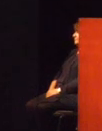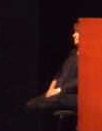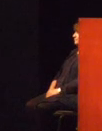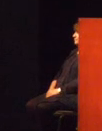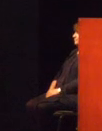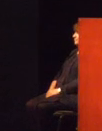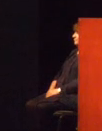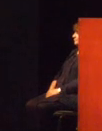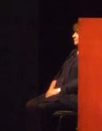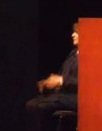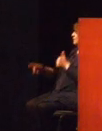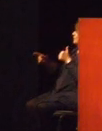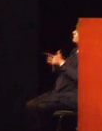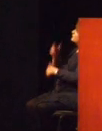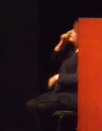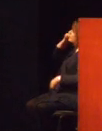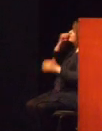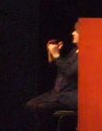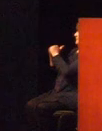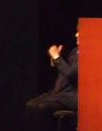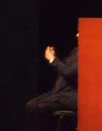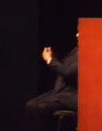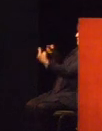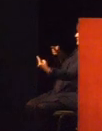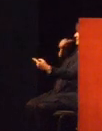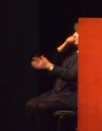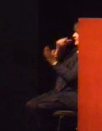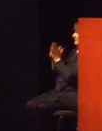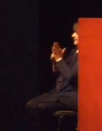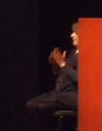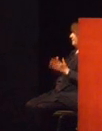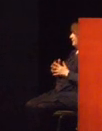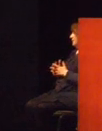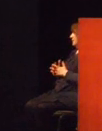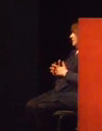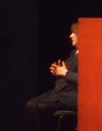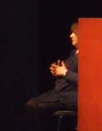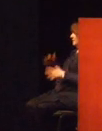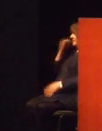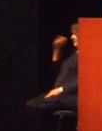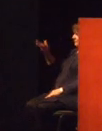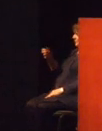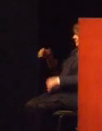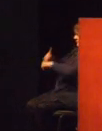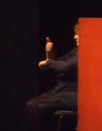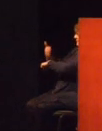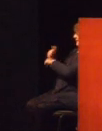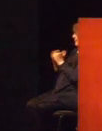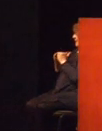First, that racial equity is the opposite of racism. So if we want to create an equitable